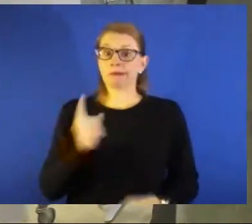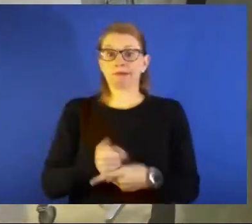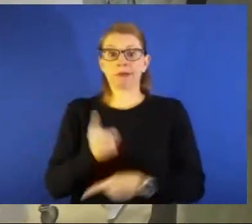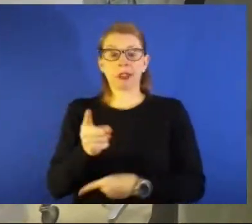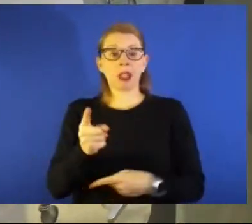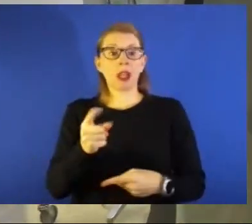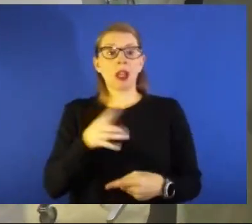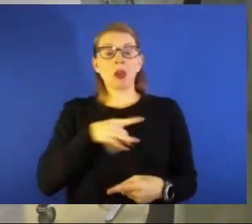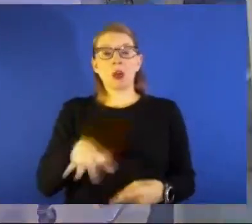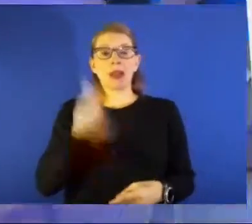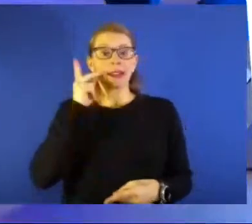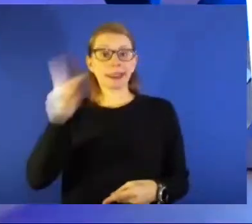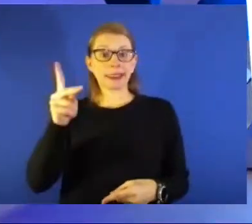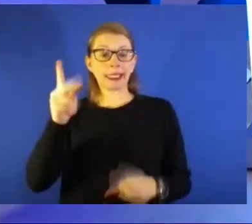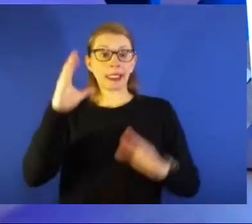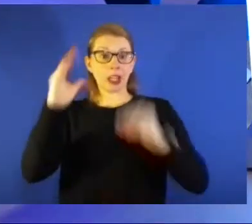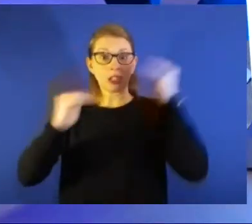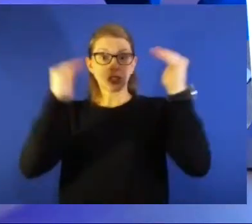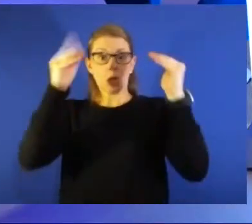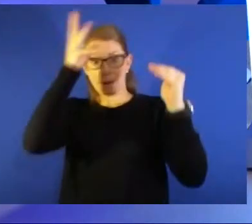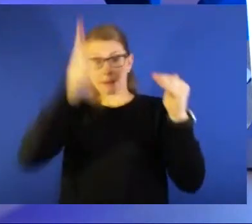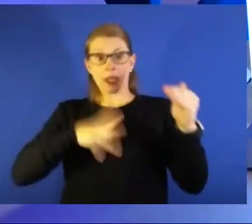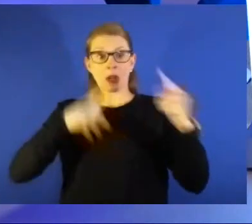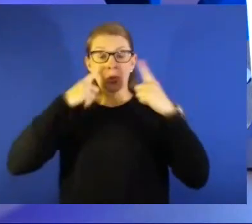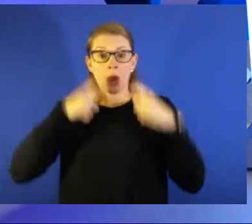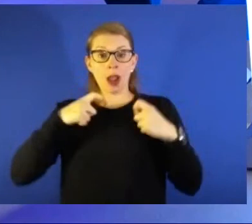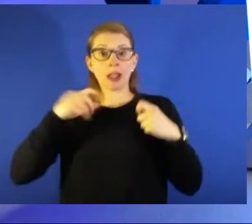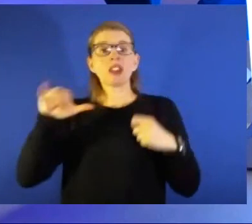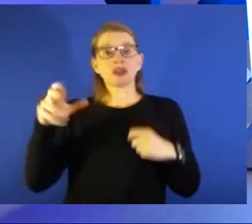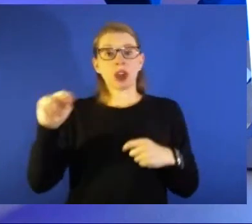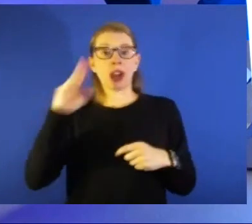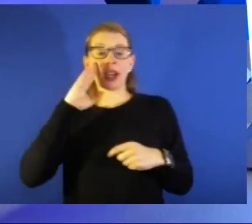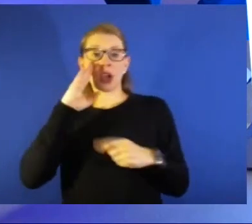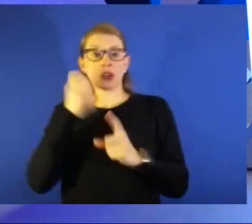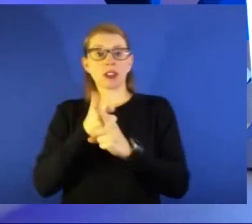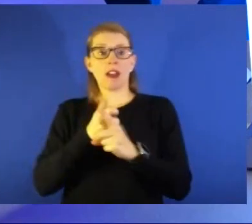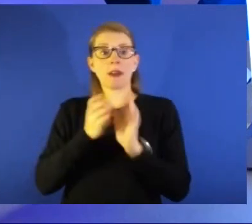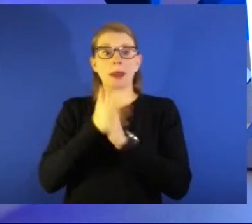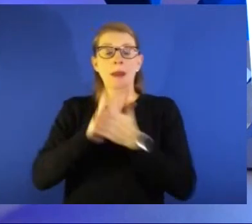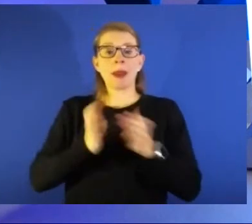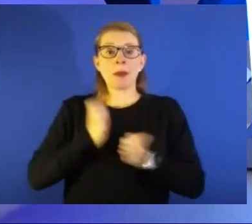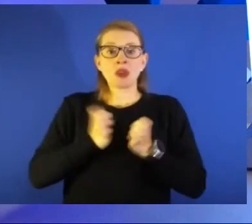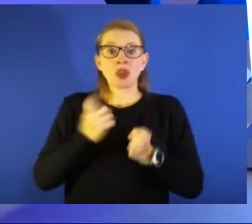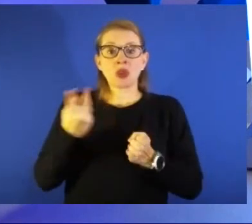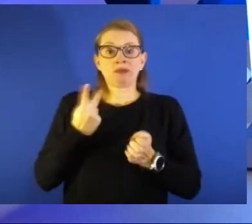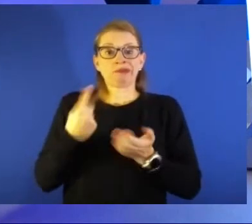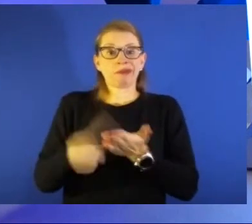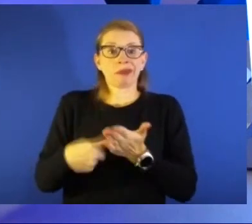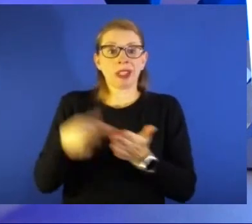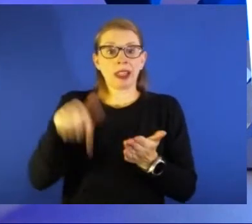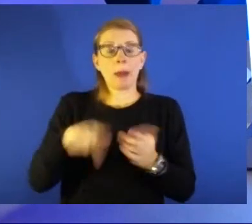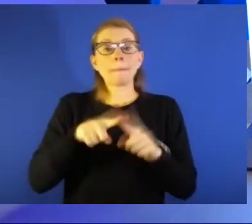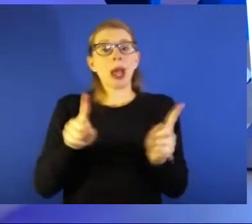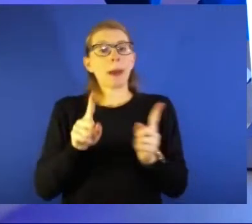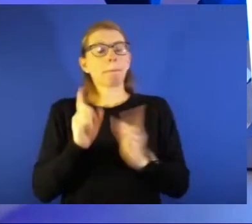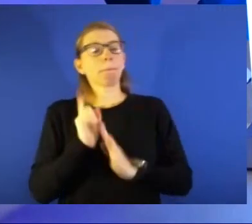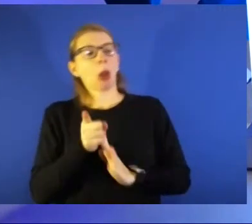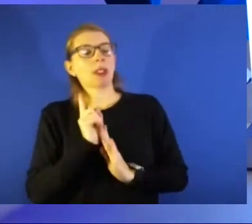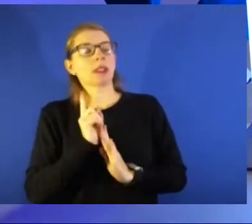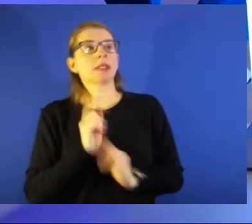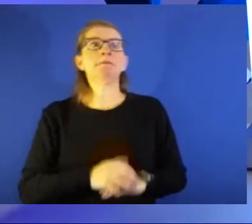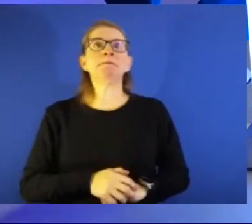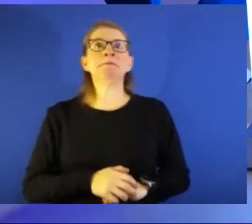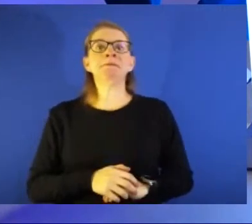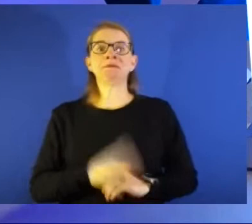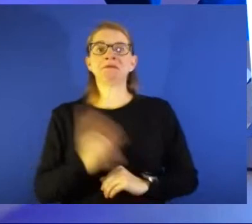unless it's for a really, really good reason. And I know, John, you have gotten emotional when we have talked about Oh, this. yeah. But have there been moments where either of you, both of you,